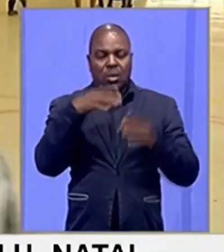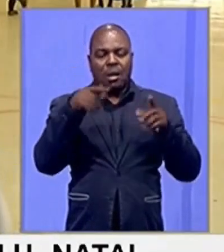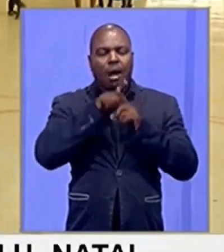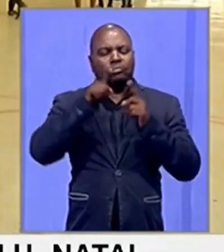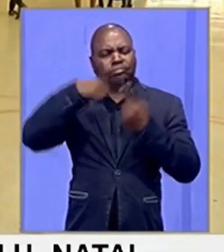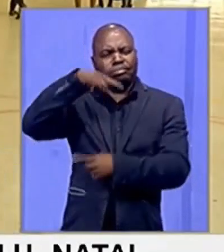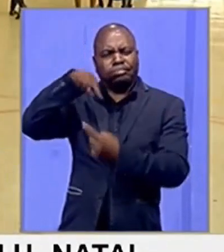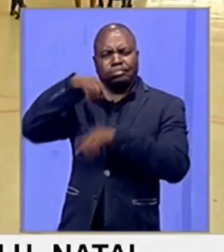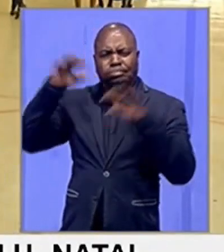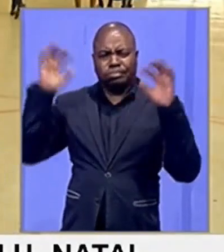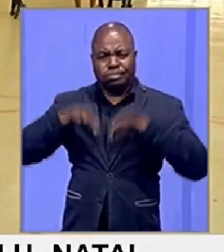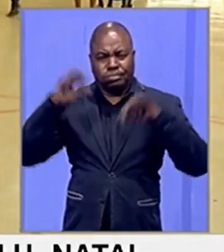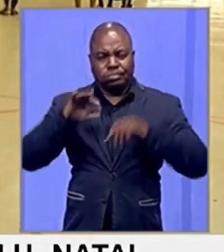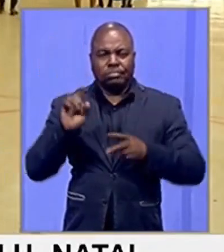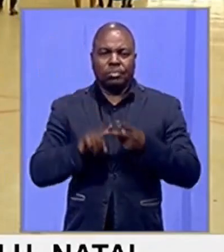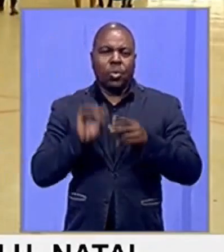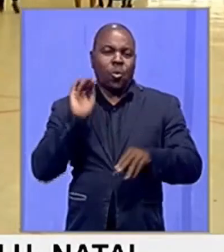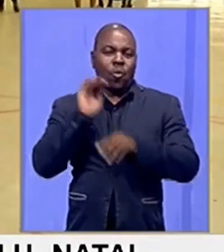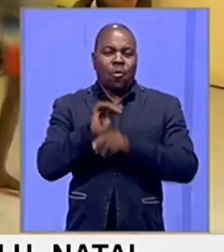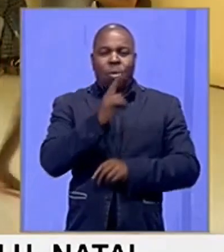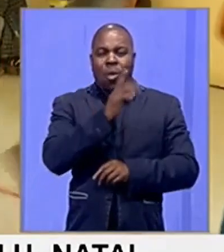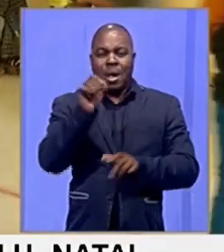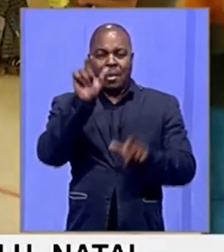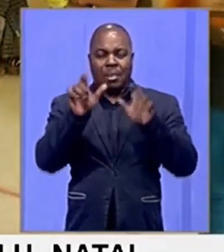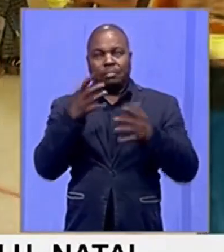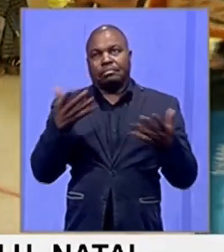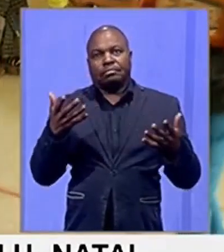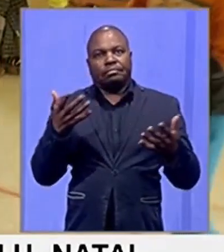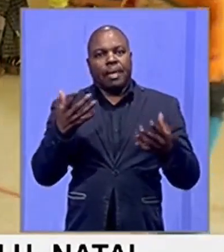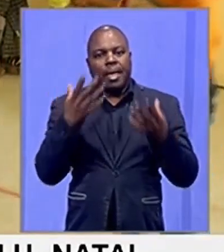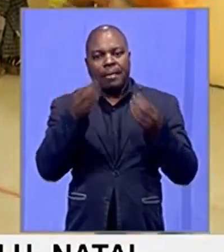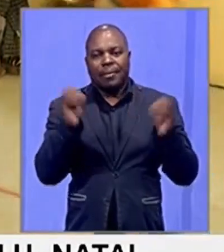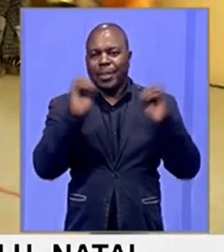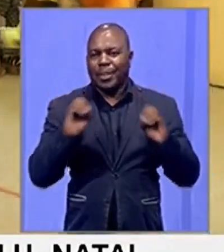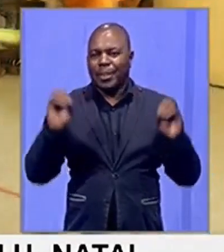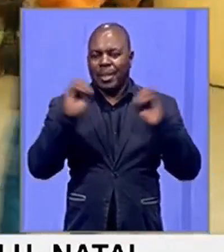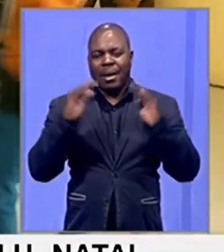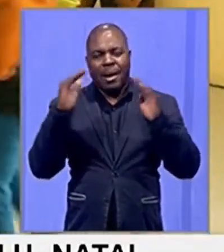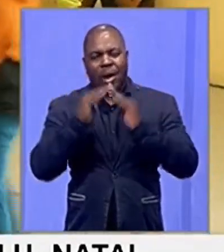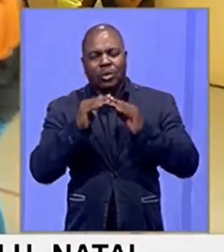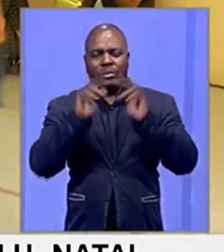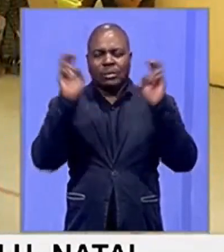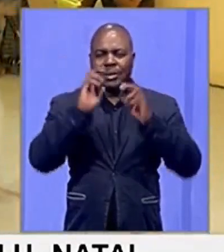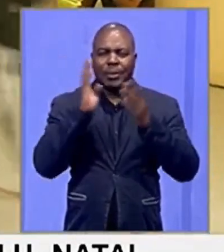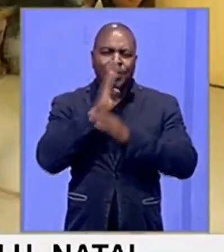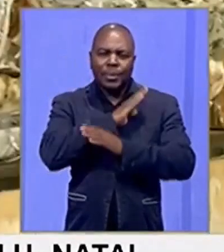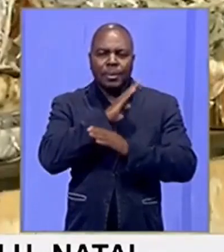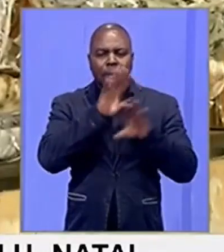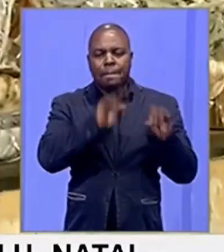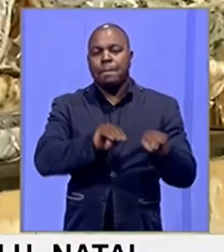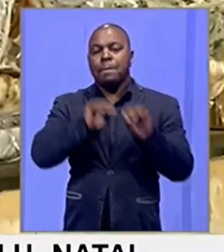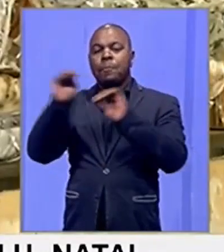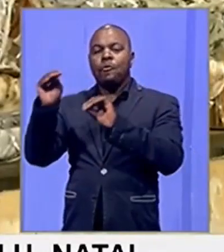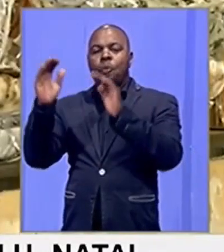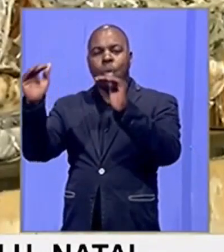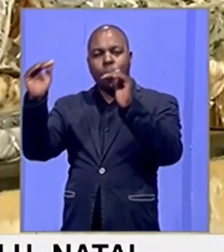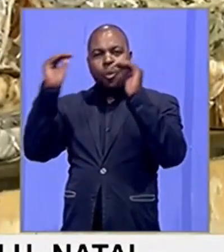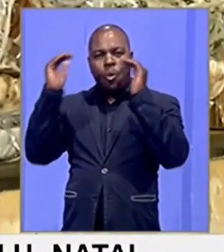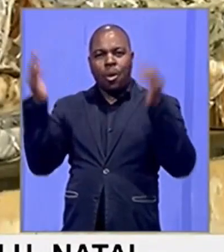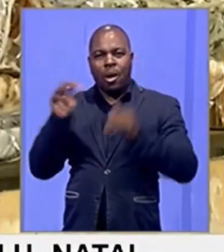Lehodiyotswana. Baahi ba fetang 100 ba setseng ba itlhophere ba hloka le mahae le motlakase ba ile ba fumantshwa bodulo holong ya motse